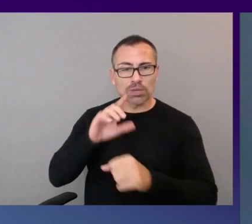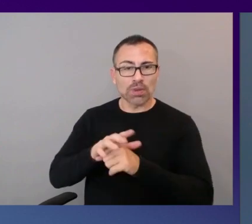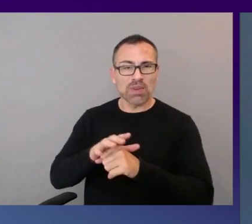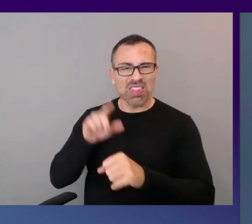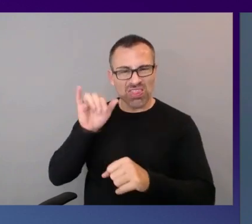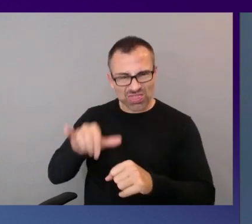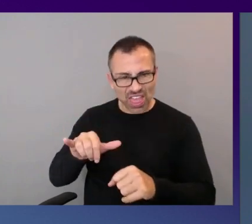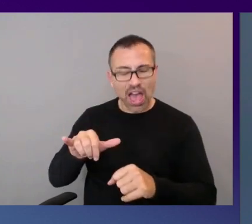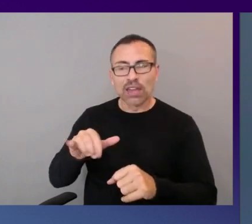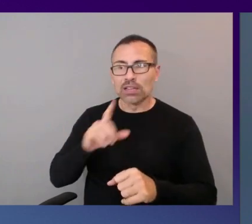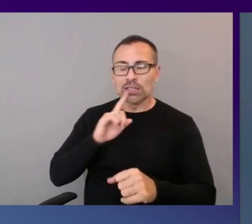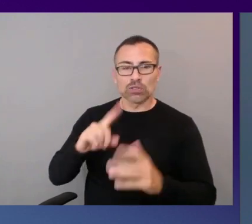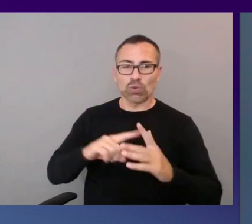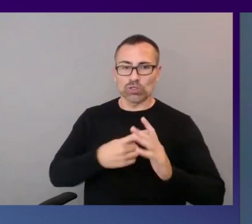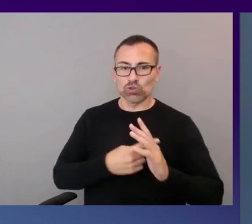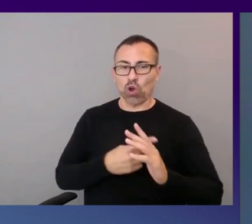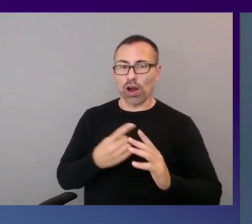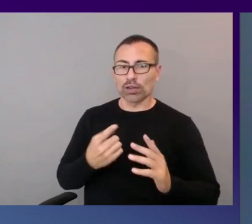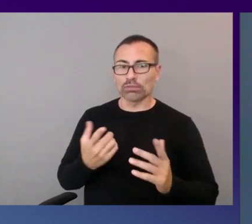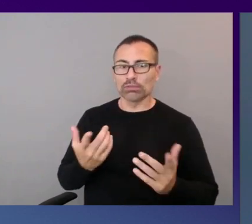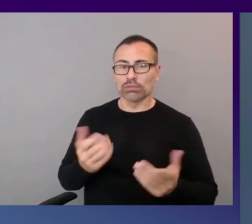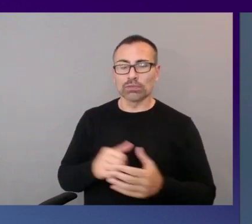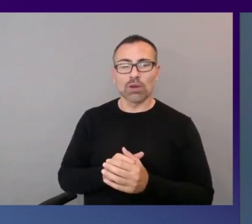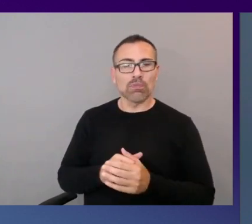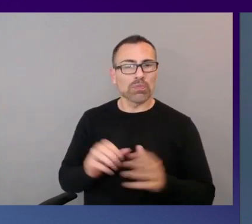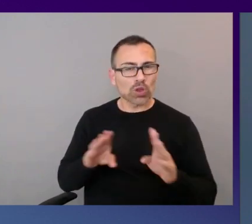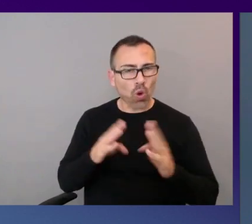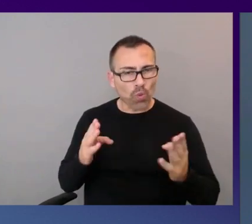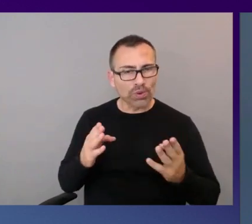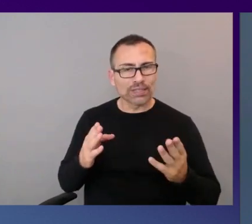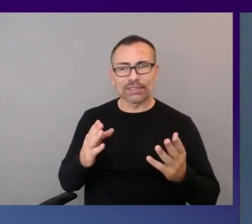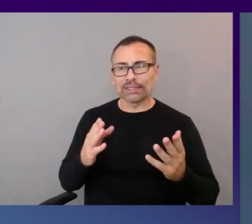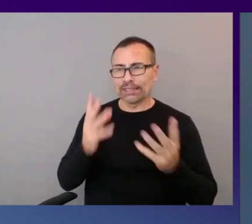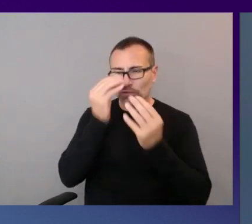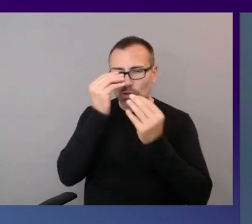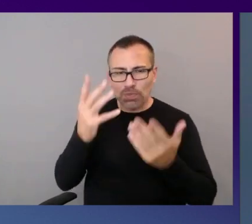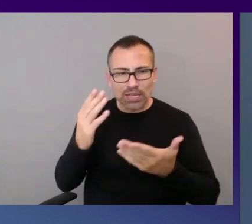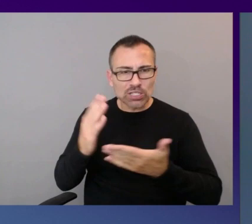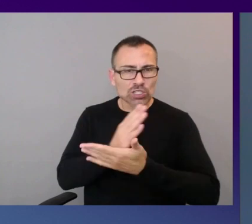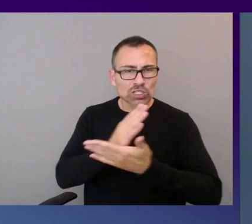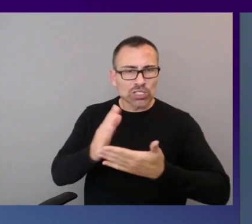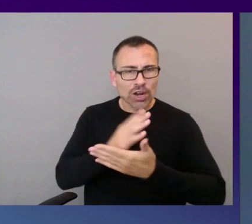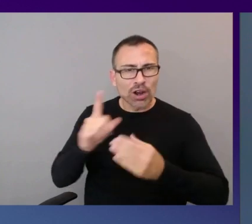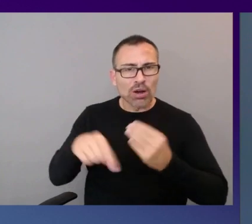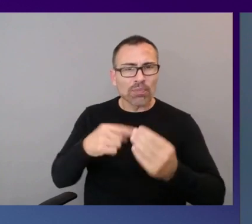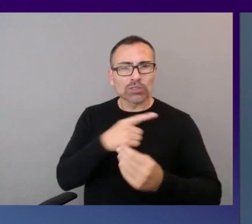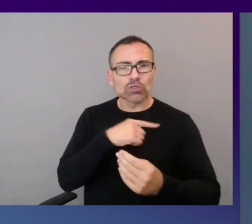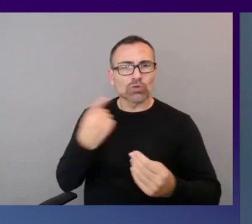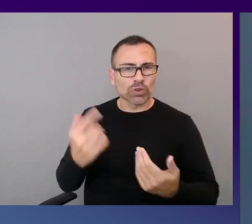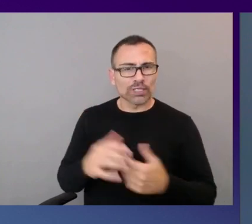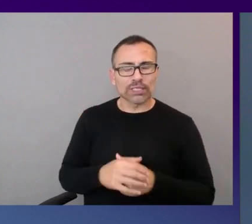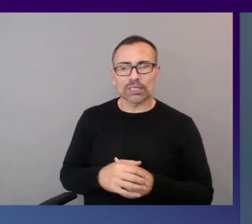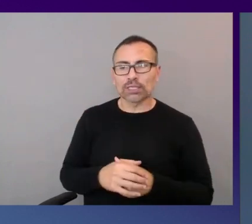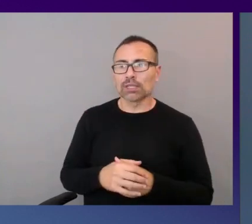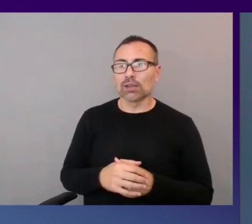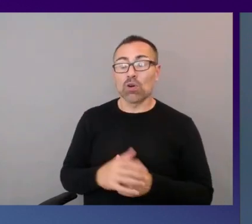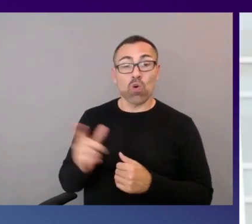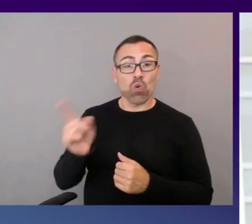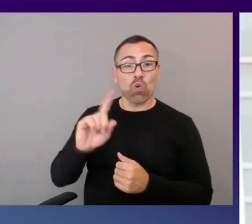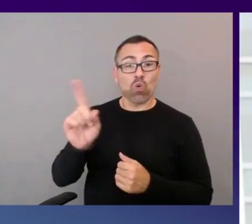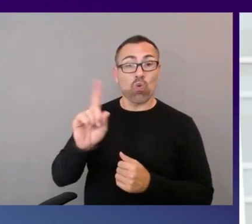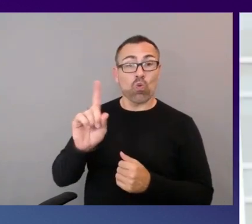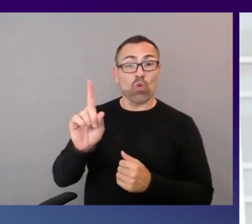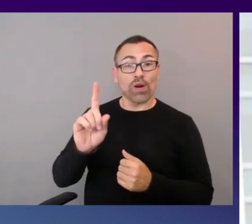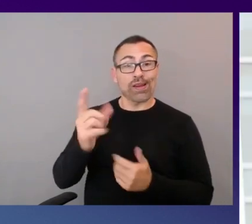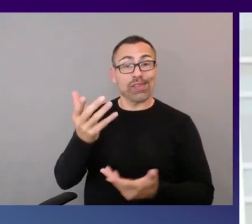right? Being open and being able to share information about those mm-hmm. kinds of risks, where they might be posed, actively